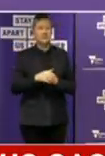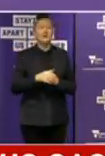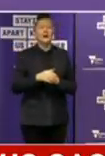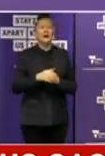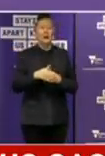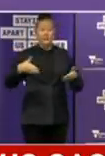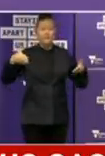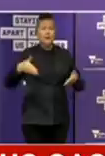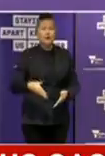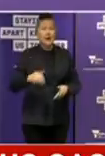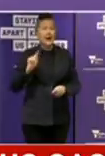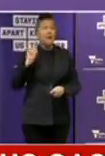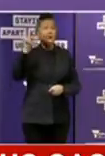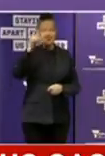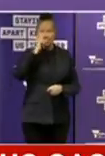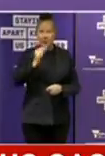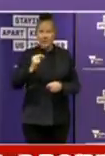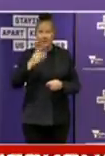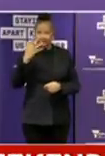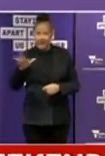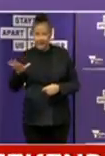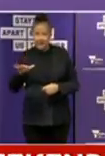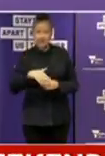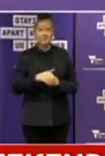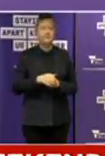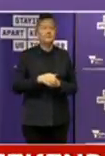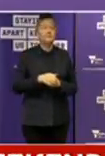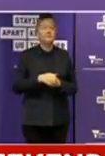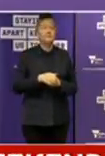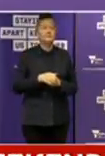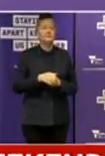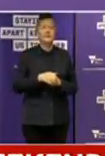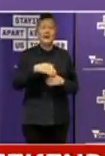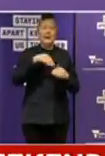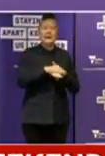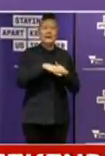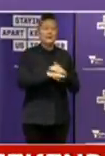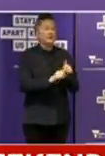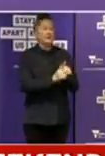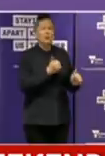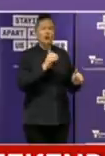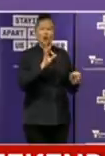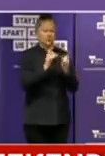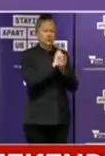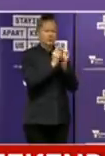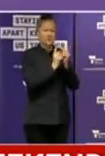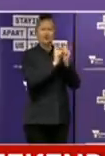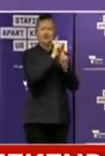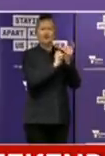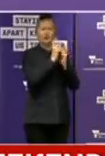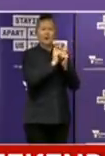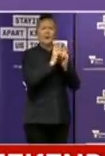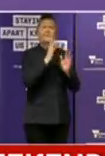mourners. Indoor community sport, so non-contact sport for those under 18,